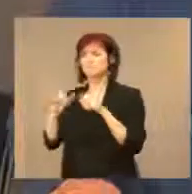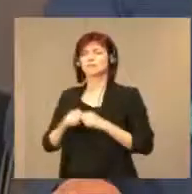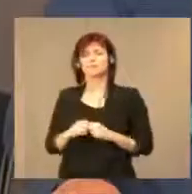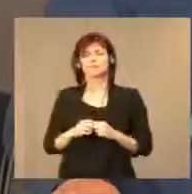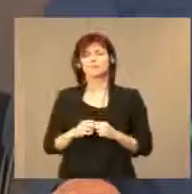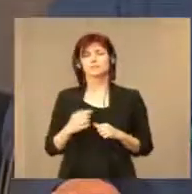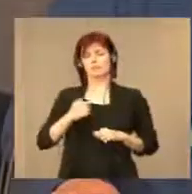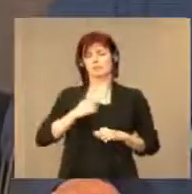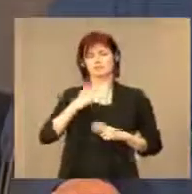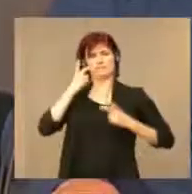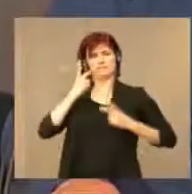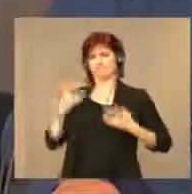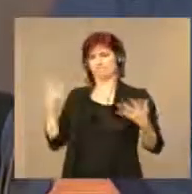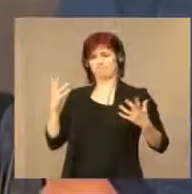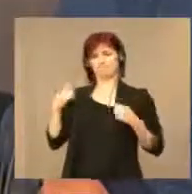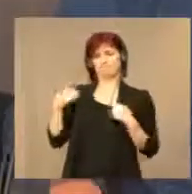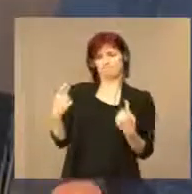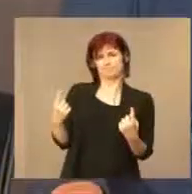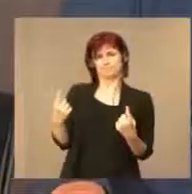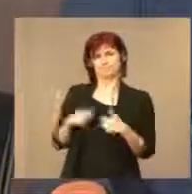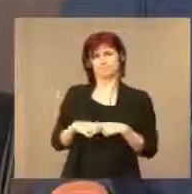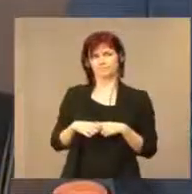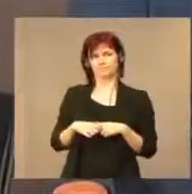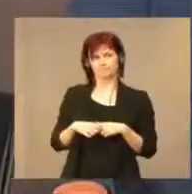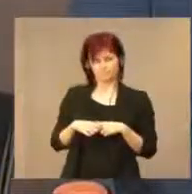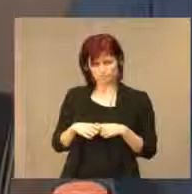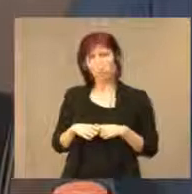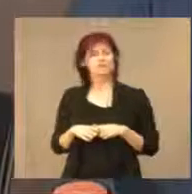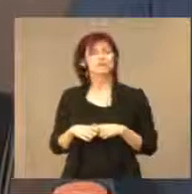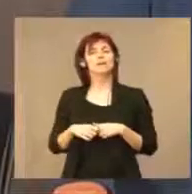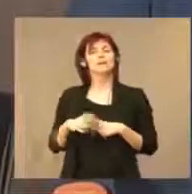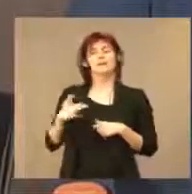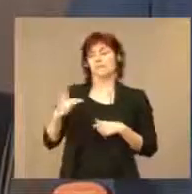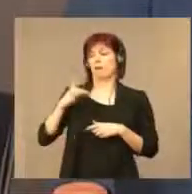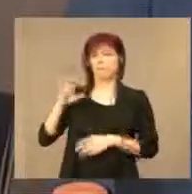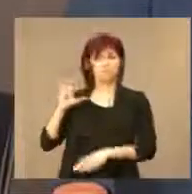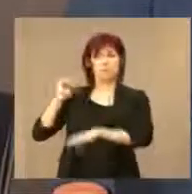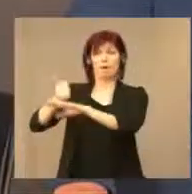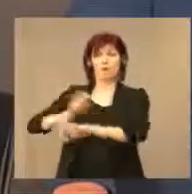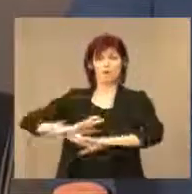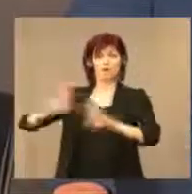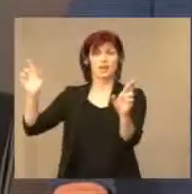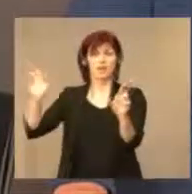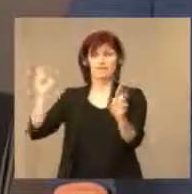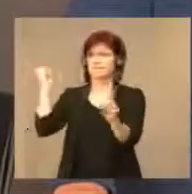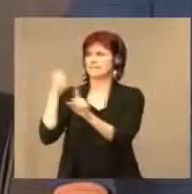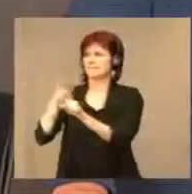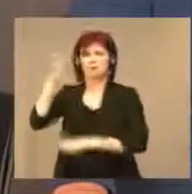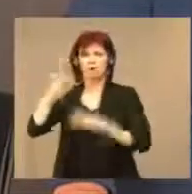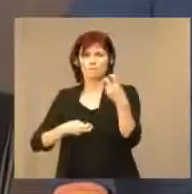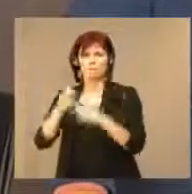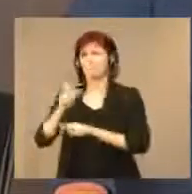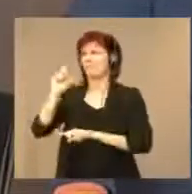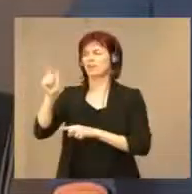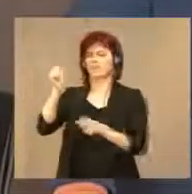that I've worked in this area is that so people have to end up having to fix the problem after the fact. And that's why when I talked